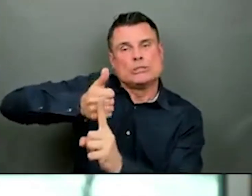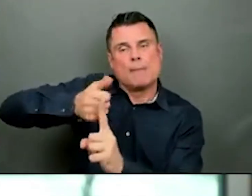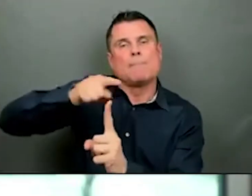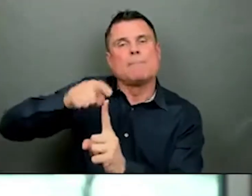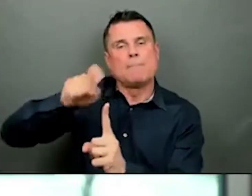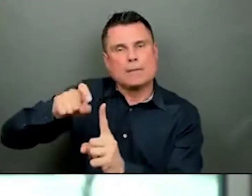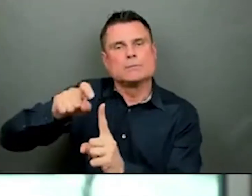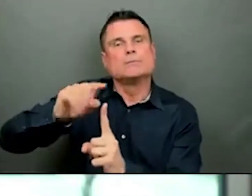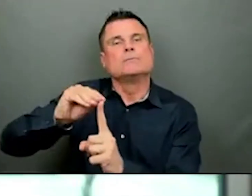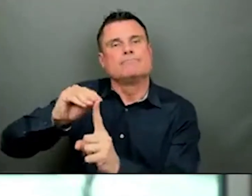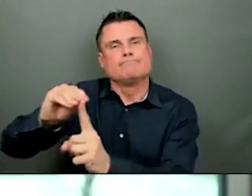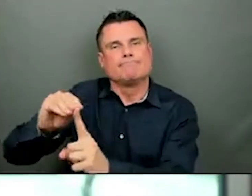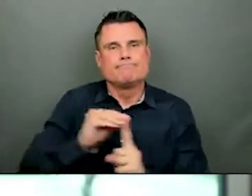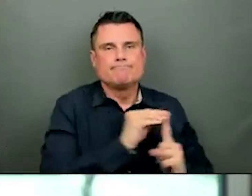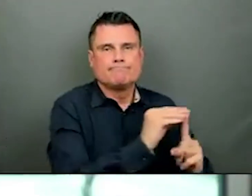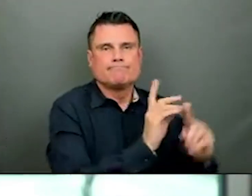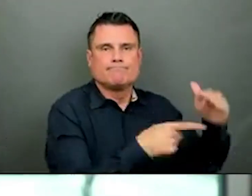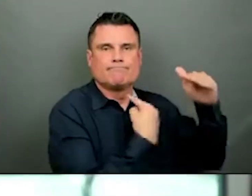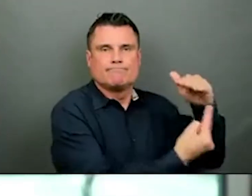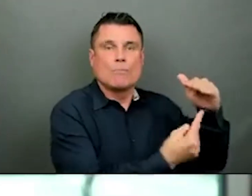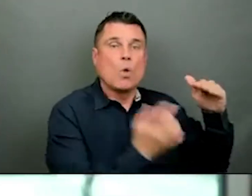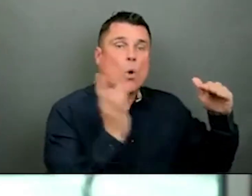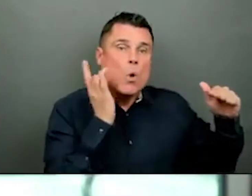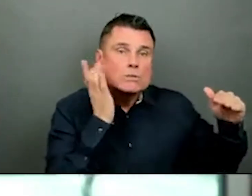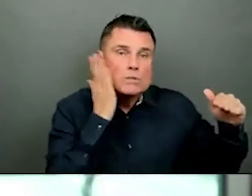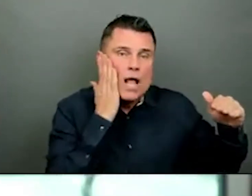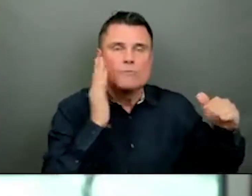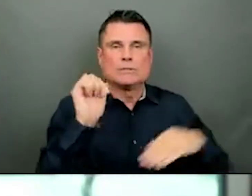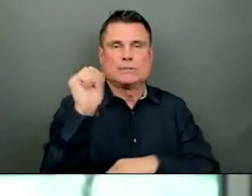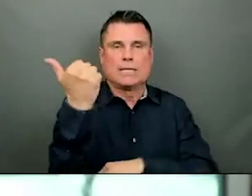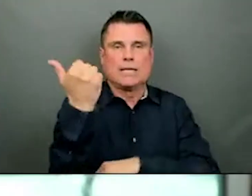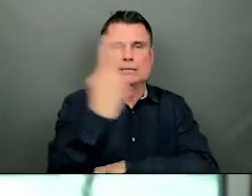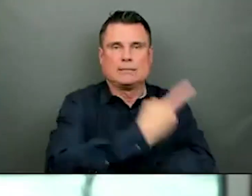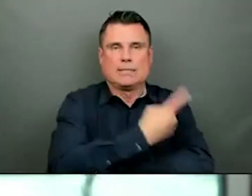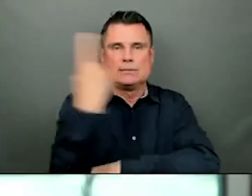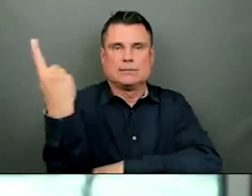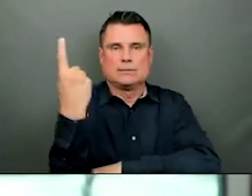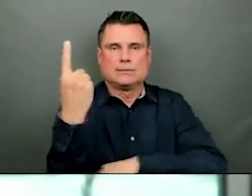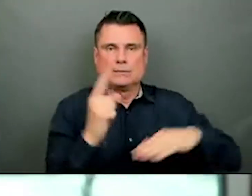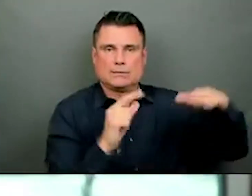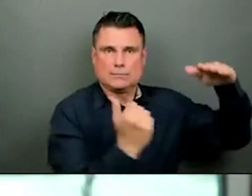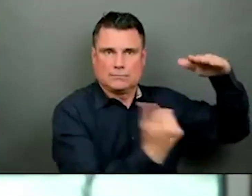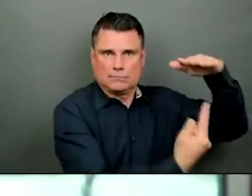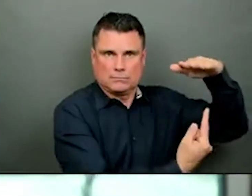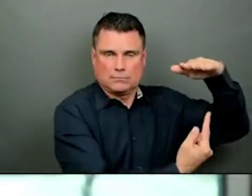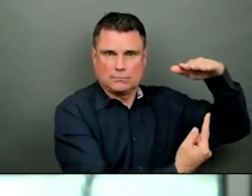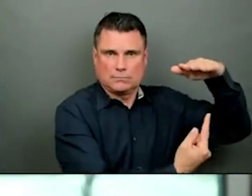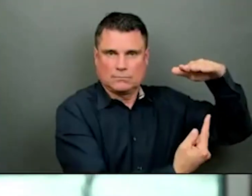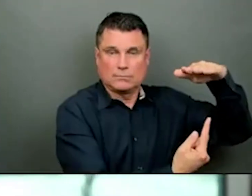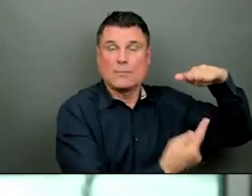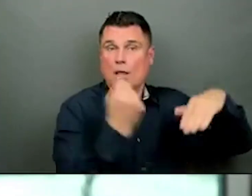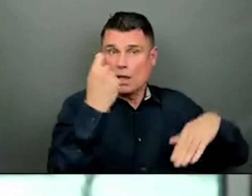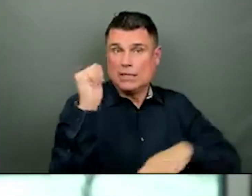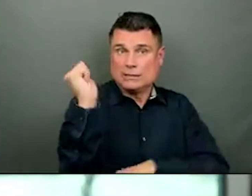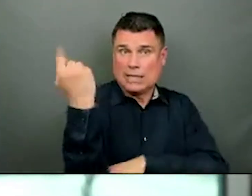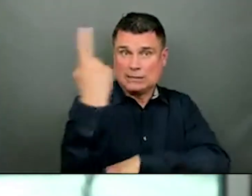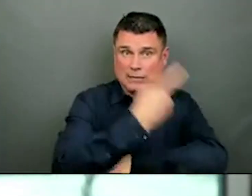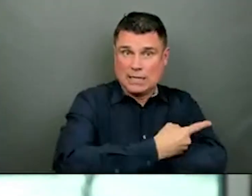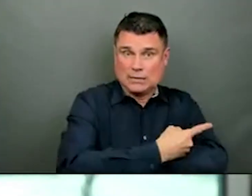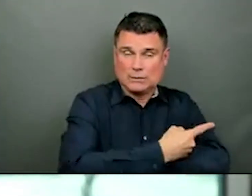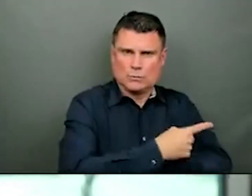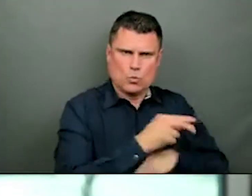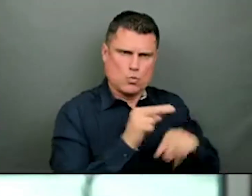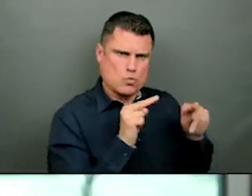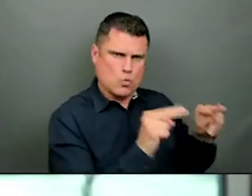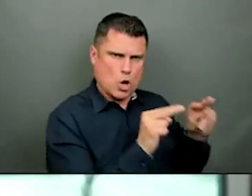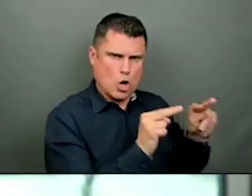accommodations that were related to workplaces. We were able to go in and do some immunization there as well, but it's very challenging to find places for